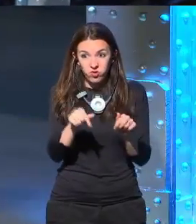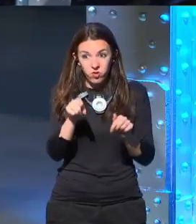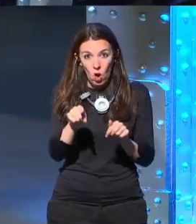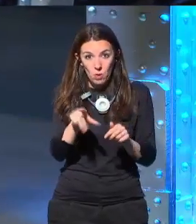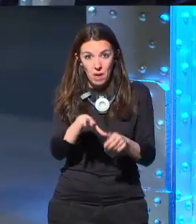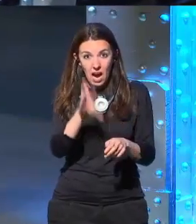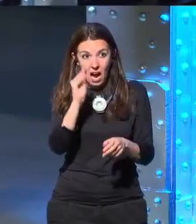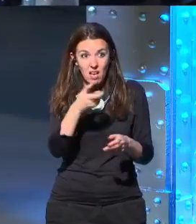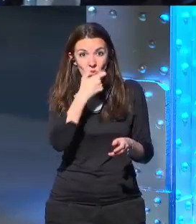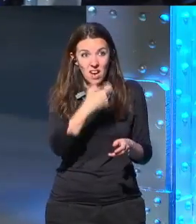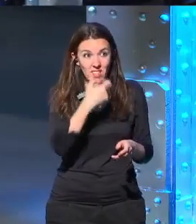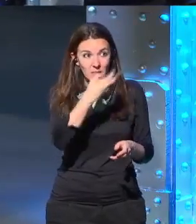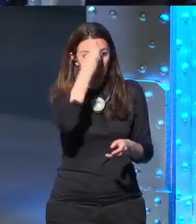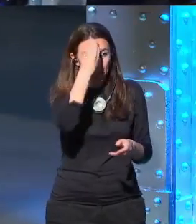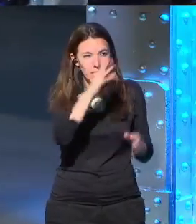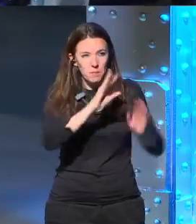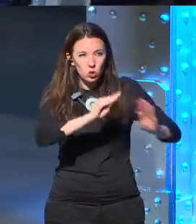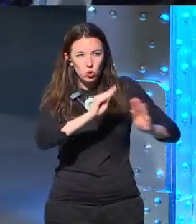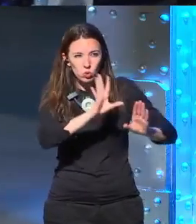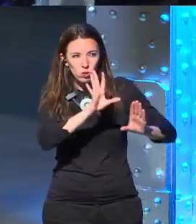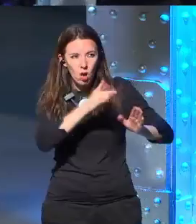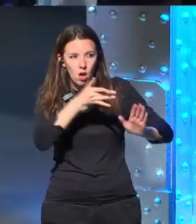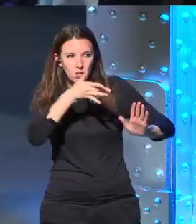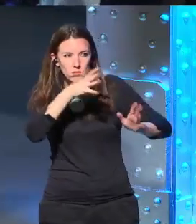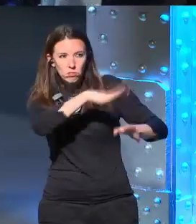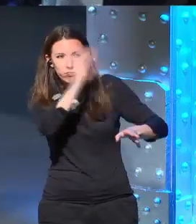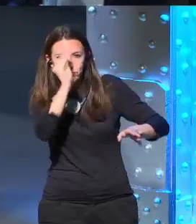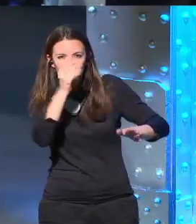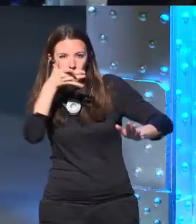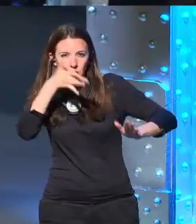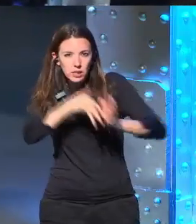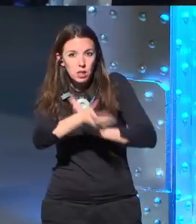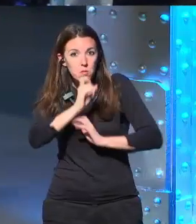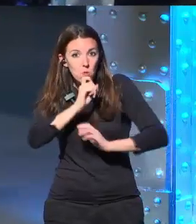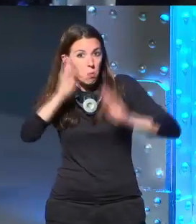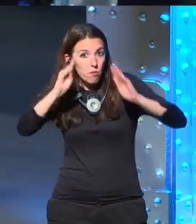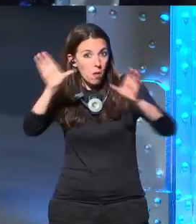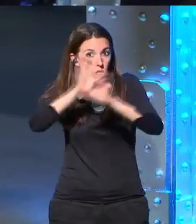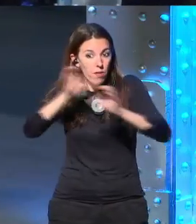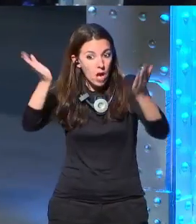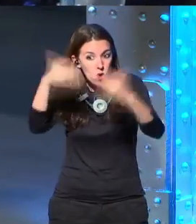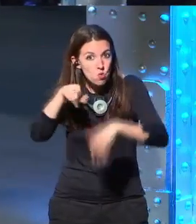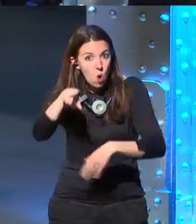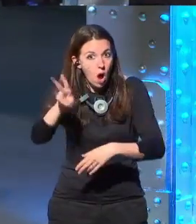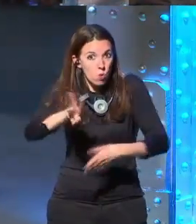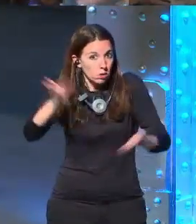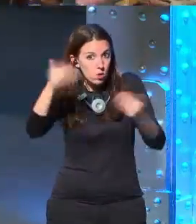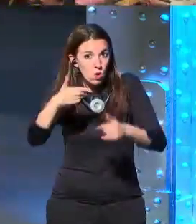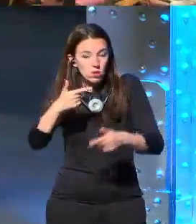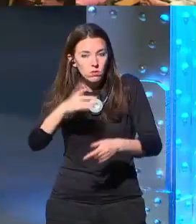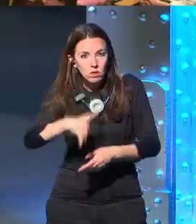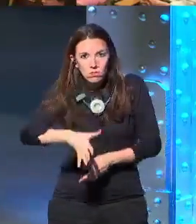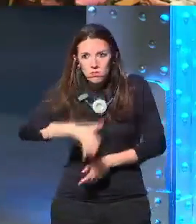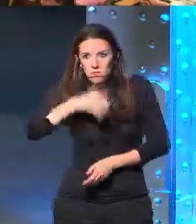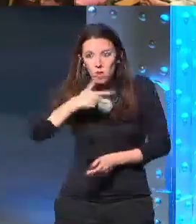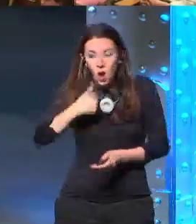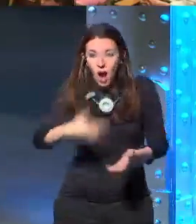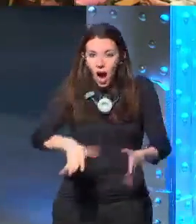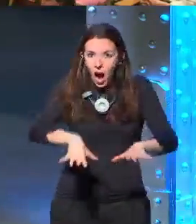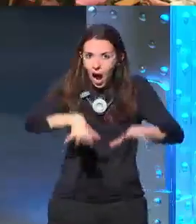way he understands Einstein's thinking and how he describes him for someone that doesn't have scientific background is